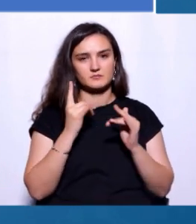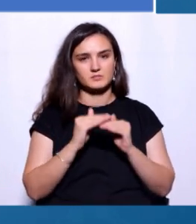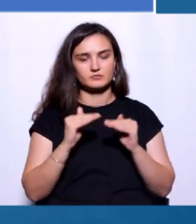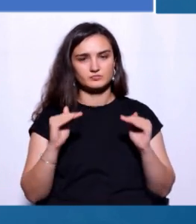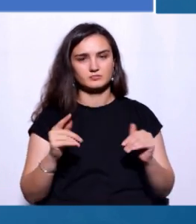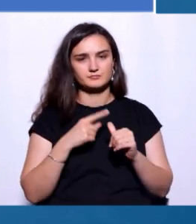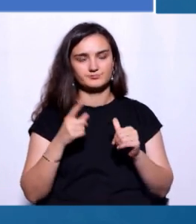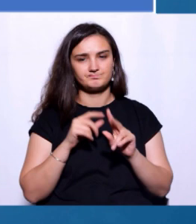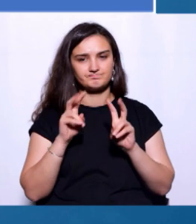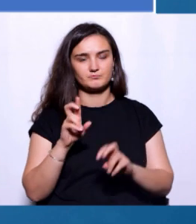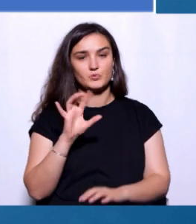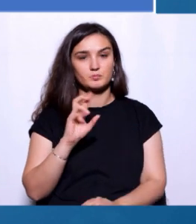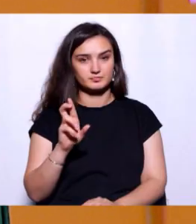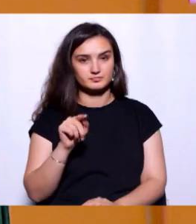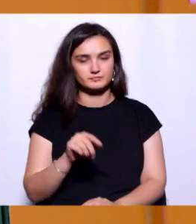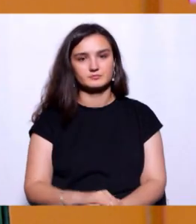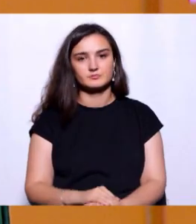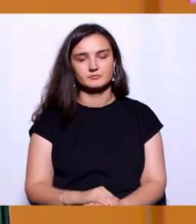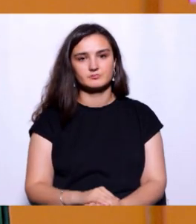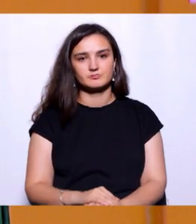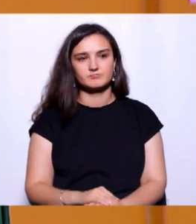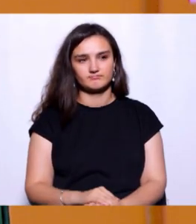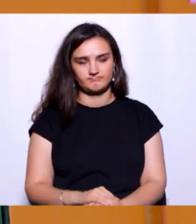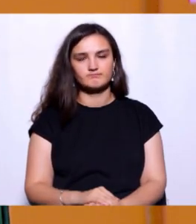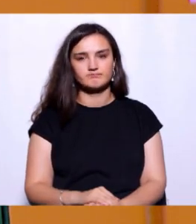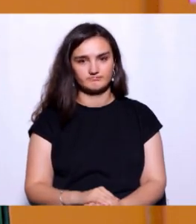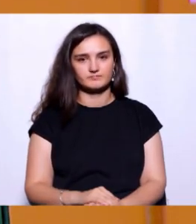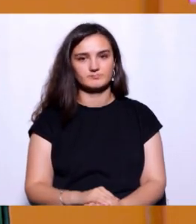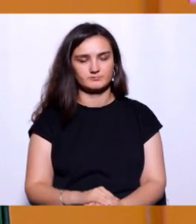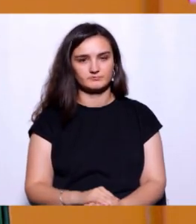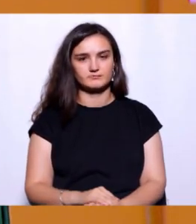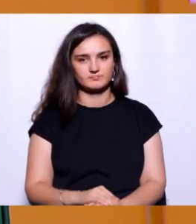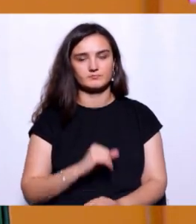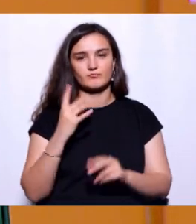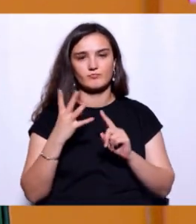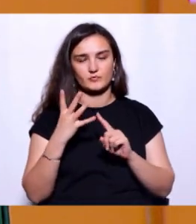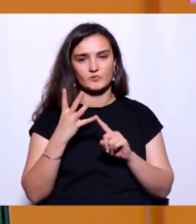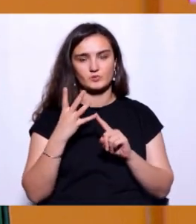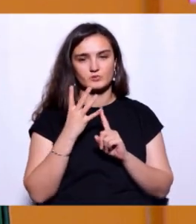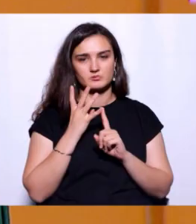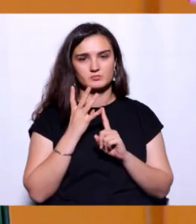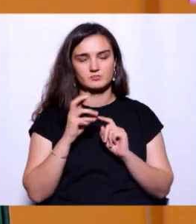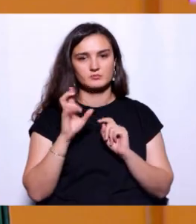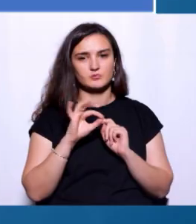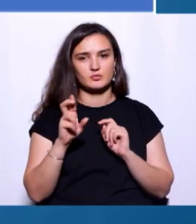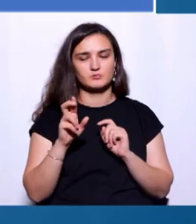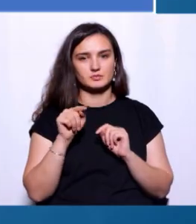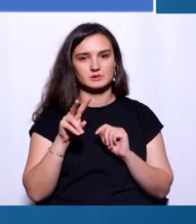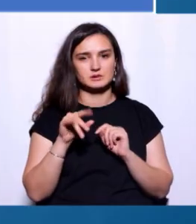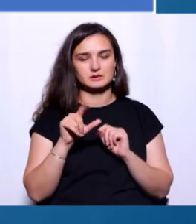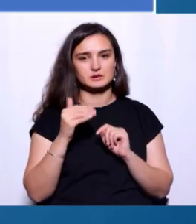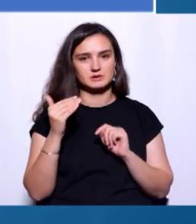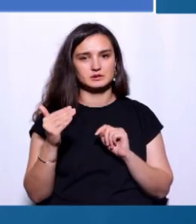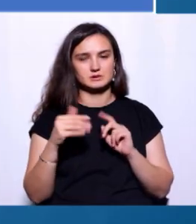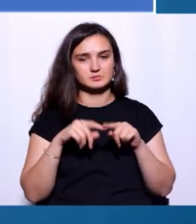child named Bob. Let yeah. me know, And of Zach. Course, go ahead. And the fourth one, Bob is